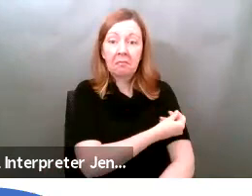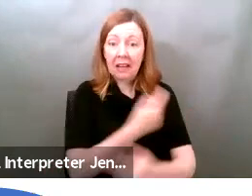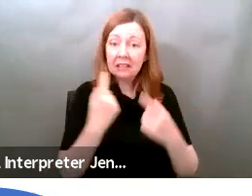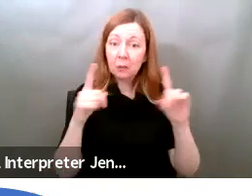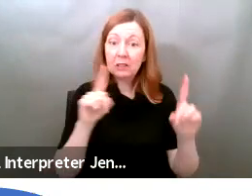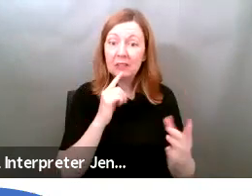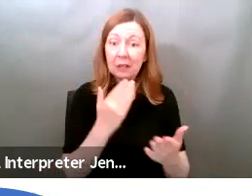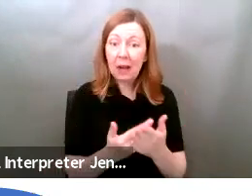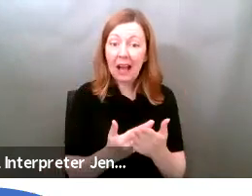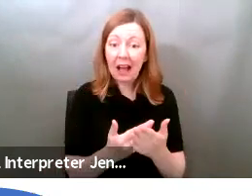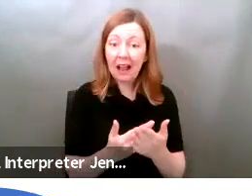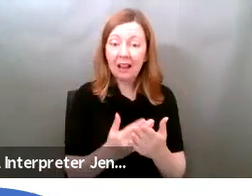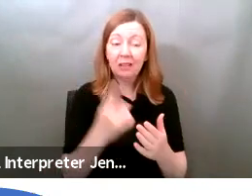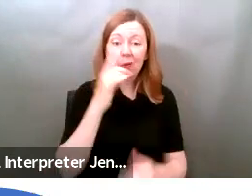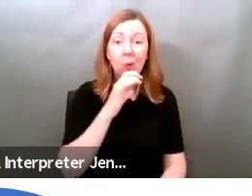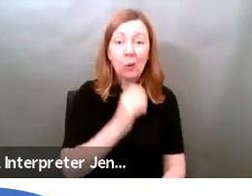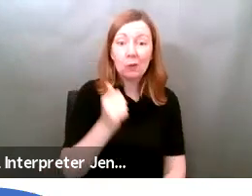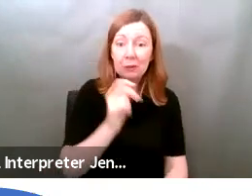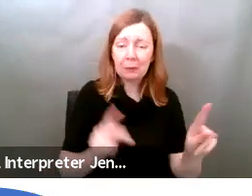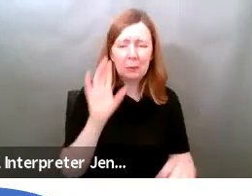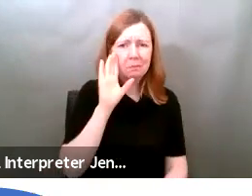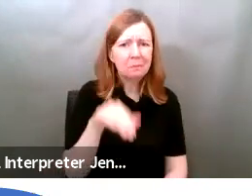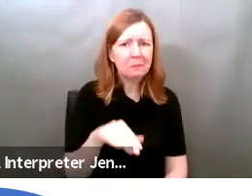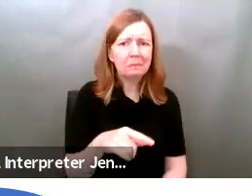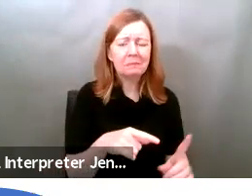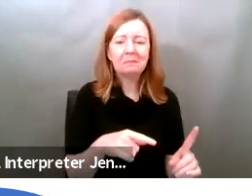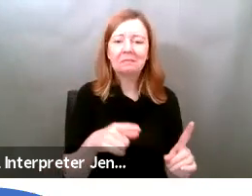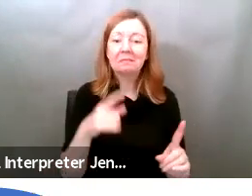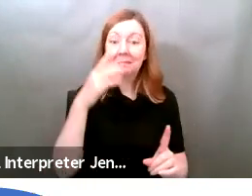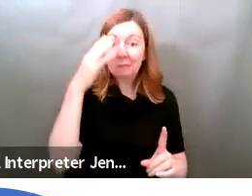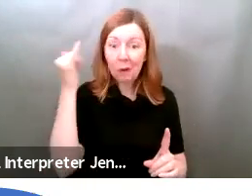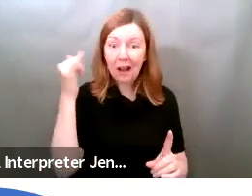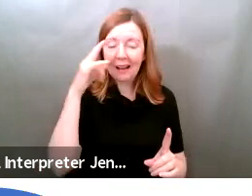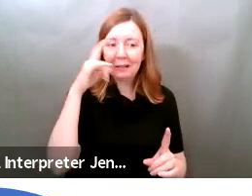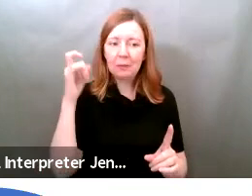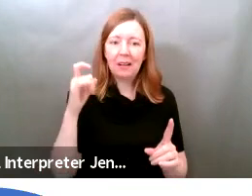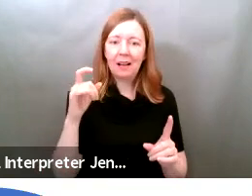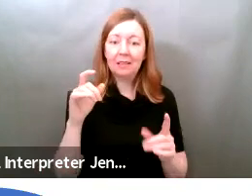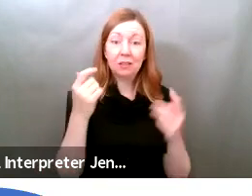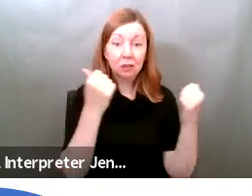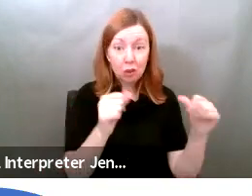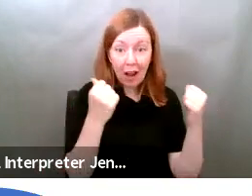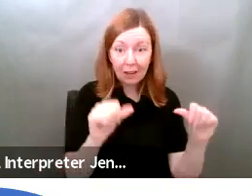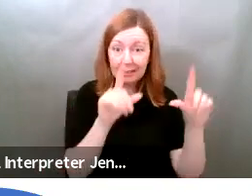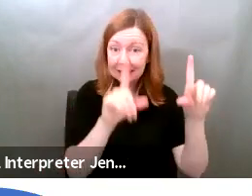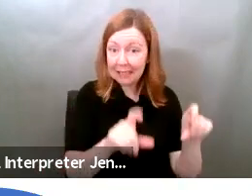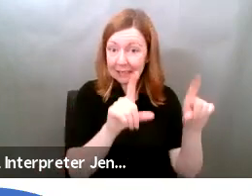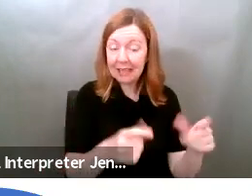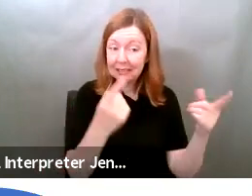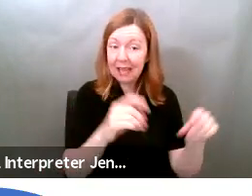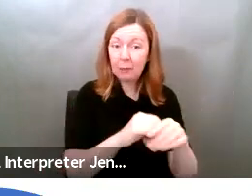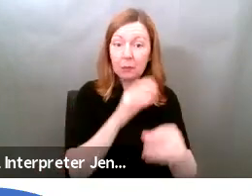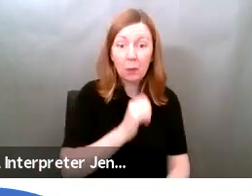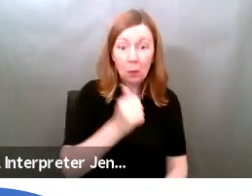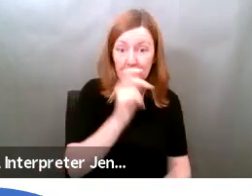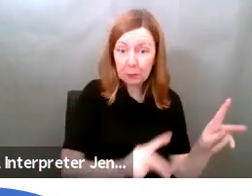really well in older people, and we know that. We know it because of the trials that were done in older people, and we know